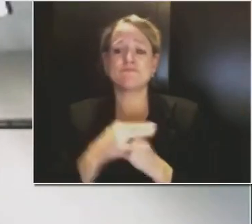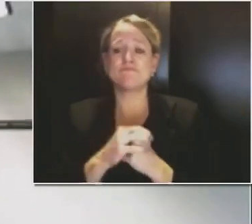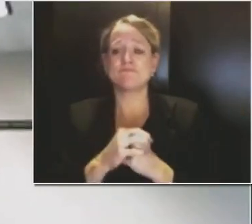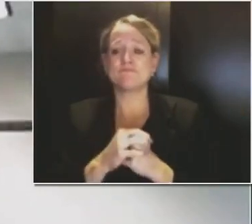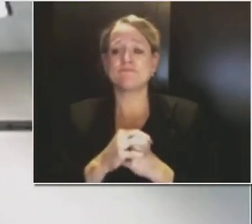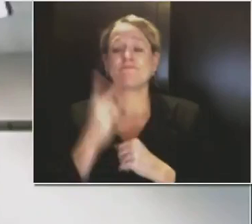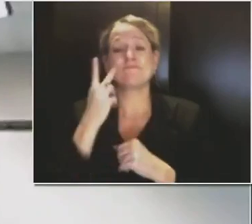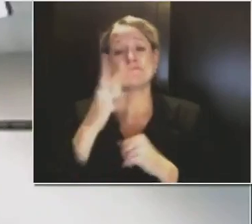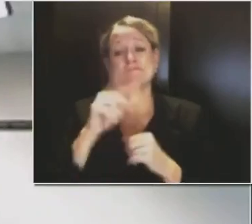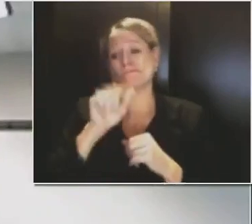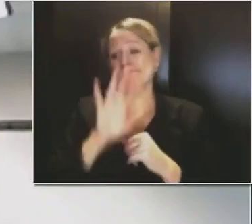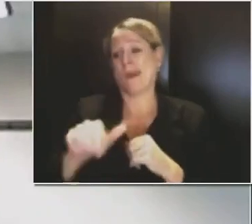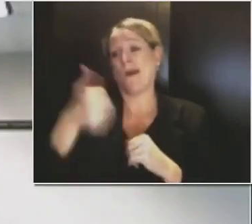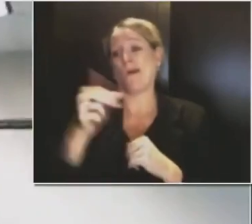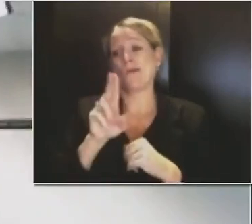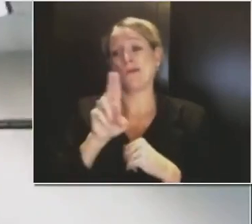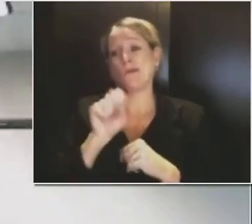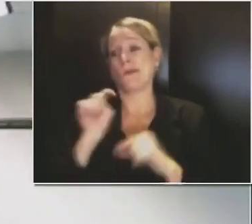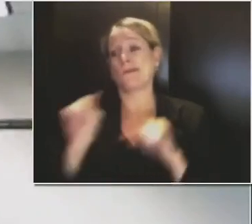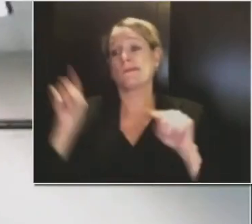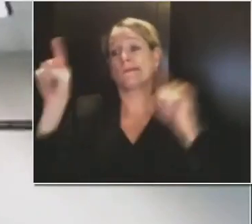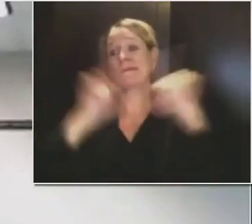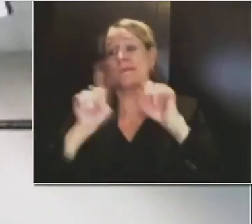get even higher.